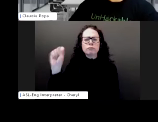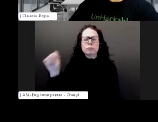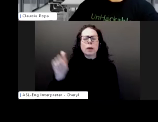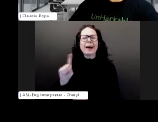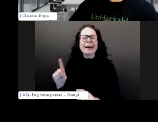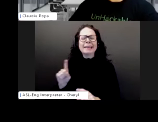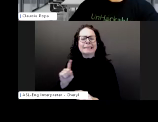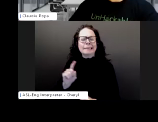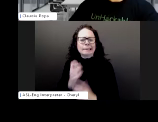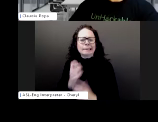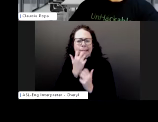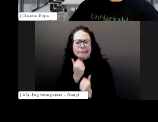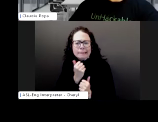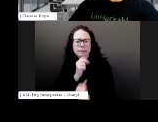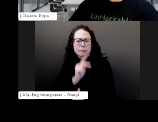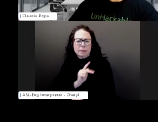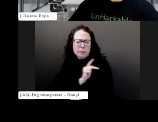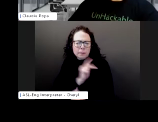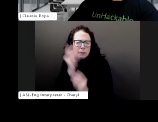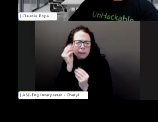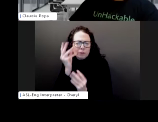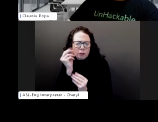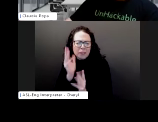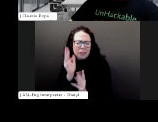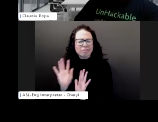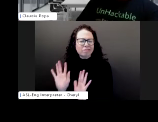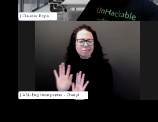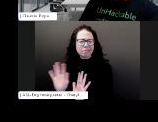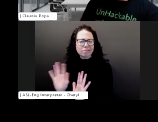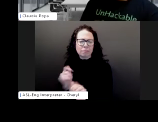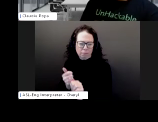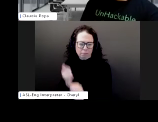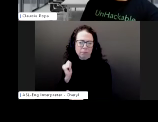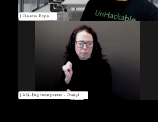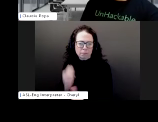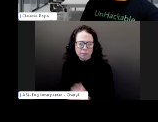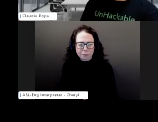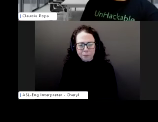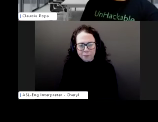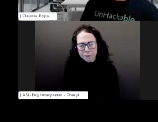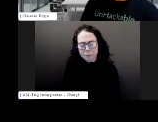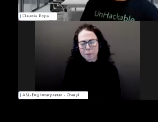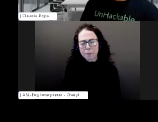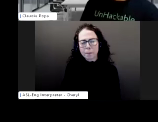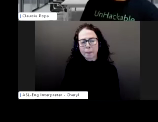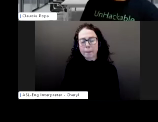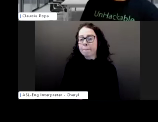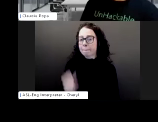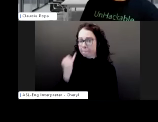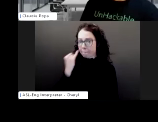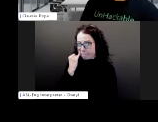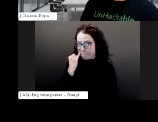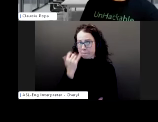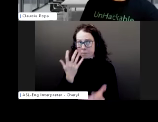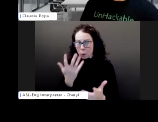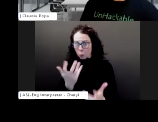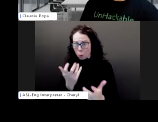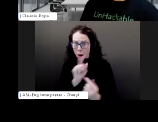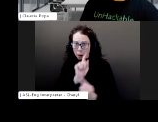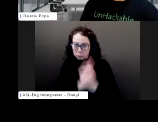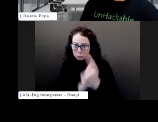do not share any personal details about a personal circumstance. If you wish to discuss this with somebody,